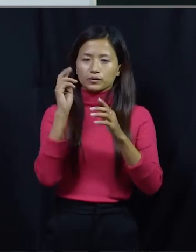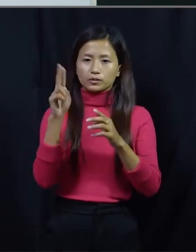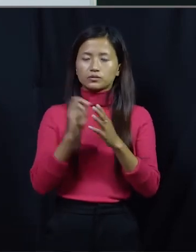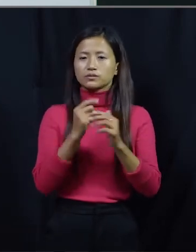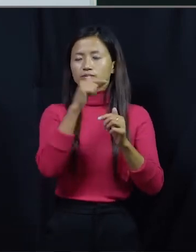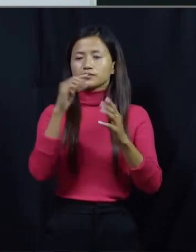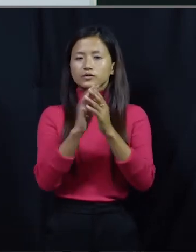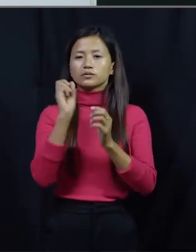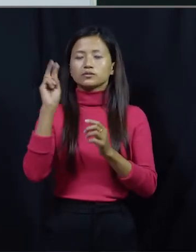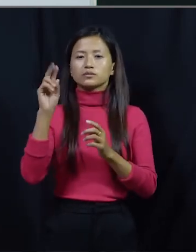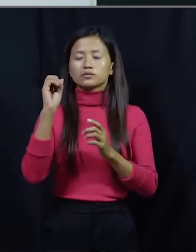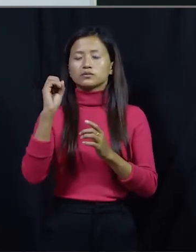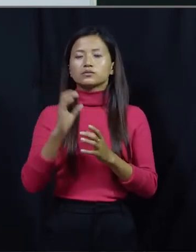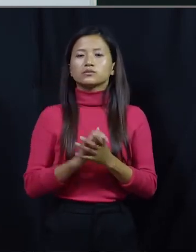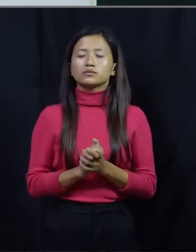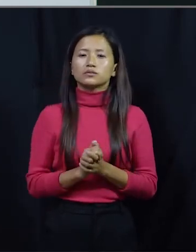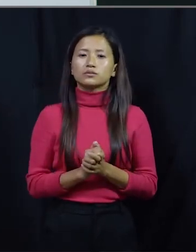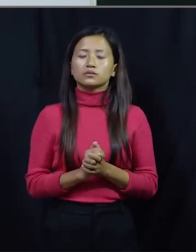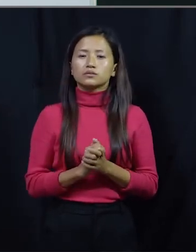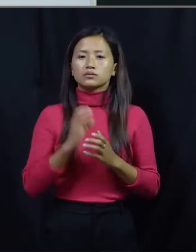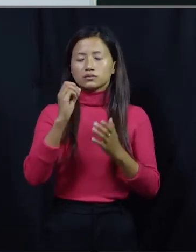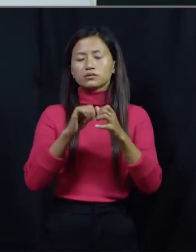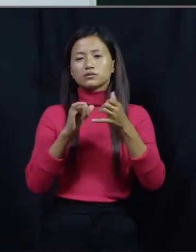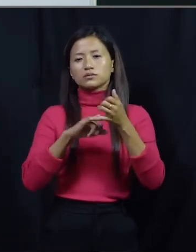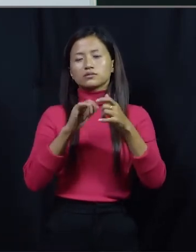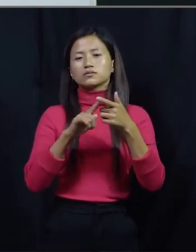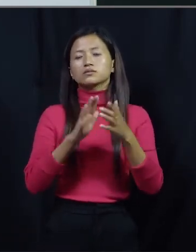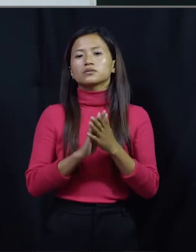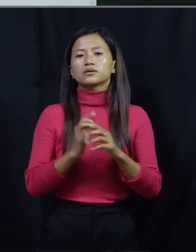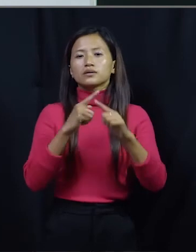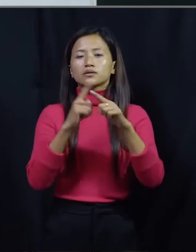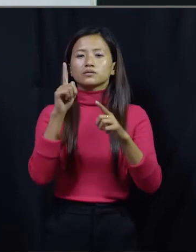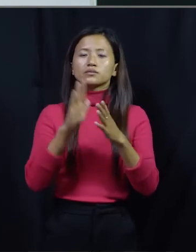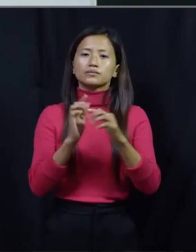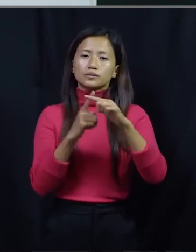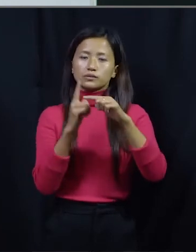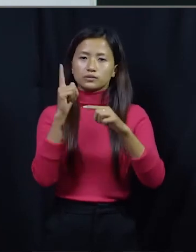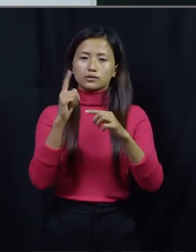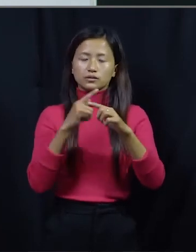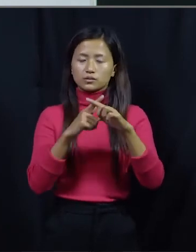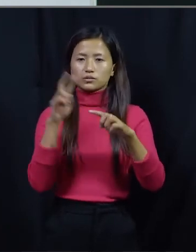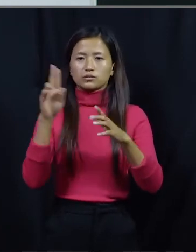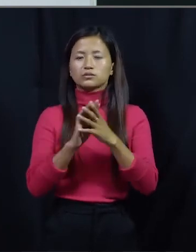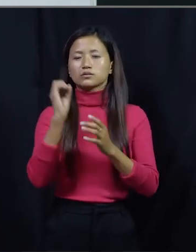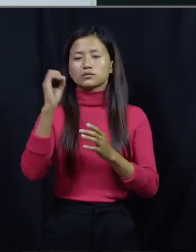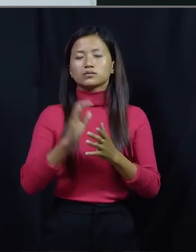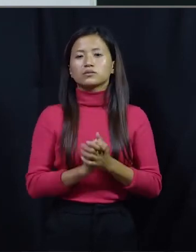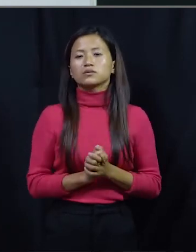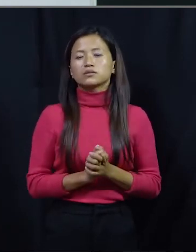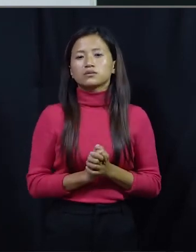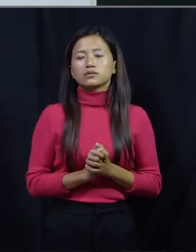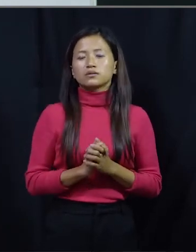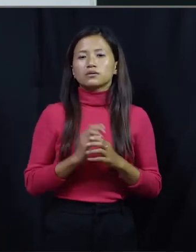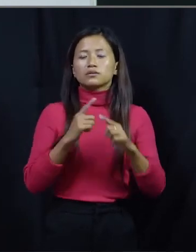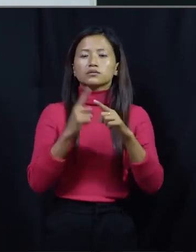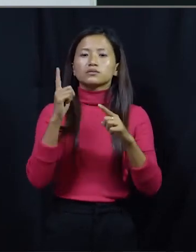right? And this case will not arise because x1 plus x2 is 0, for example, then x1 equal